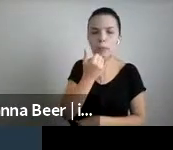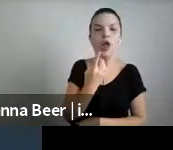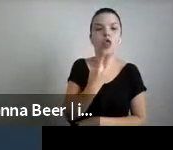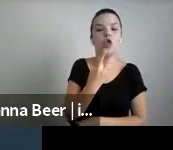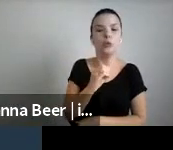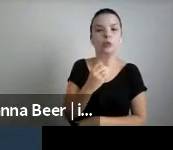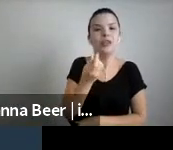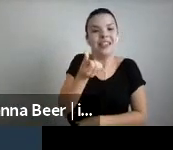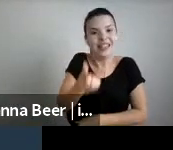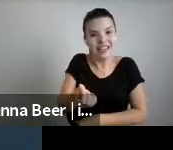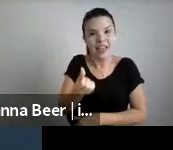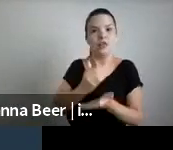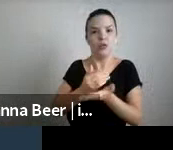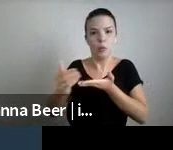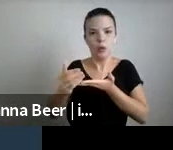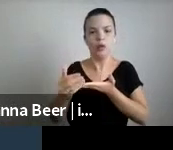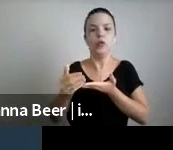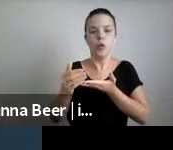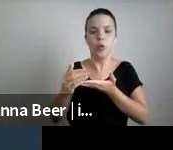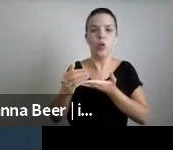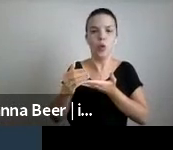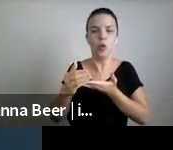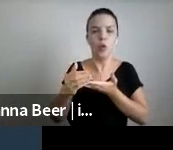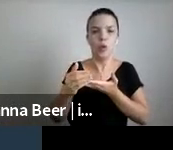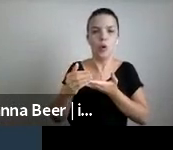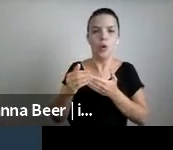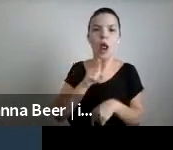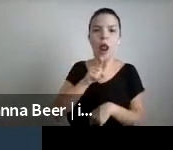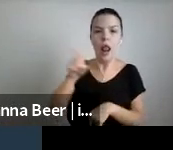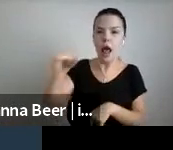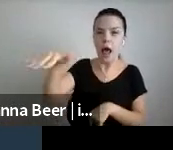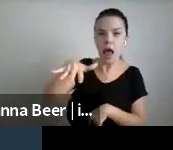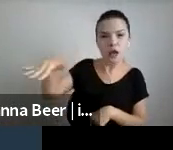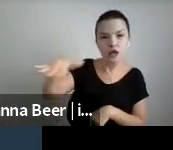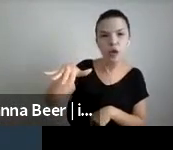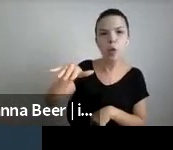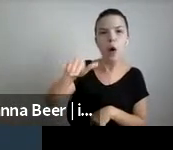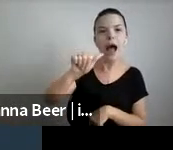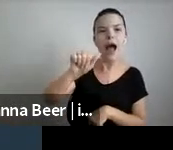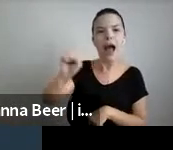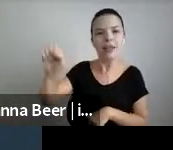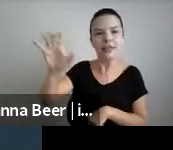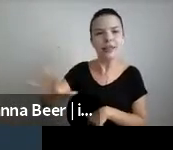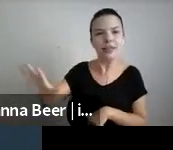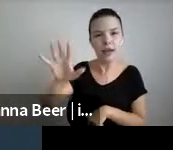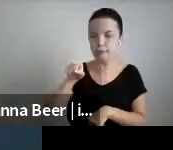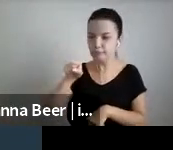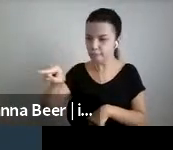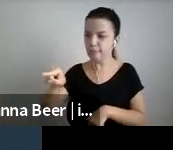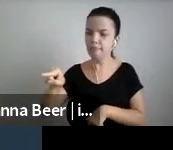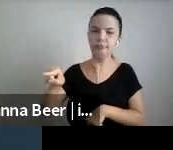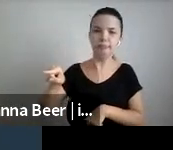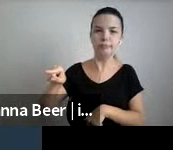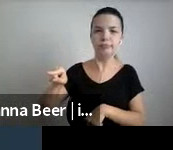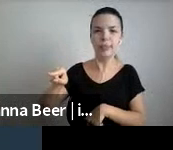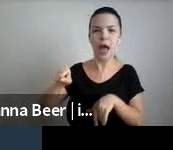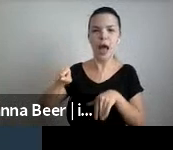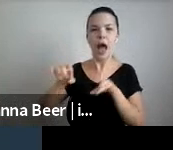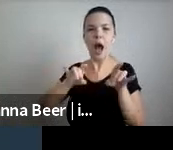the South Pacific, and from there the Indian Ocean, Australia, New Zealand,